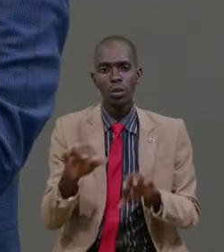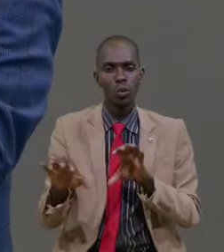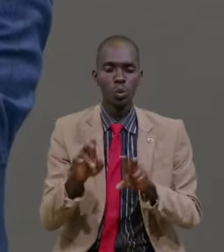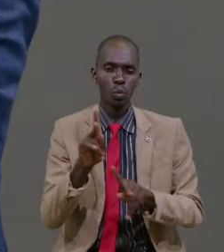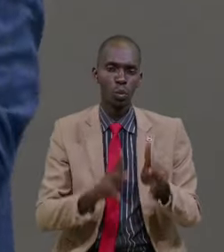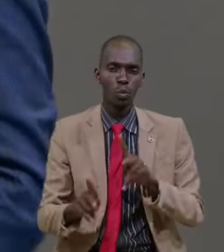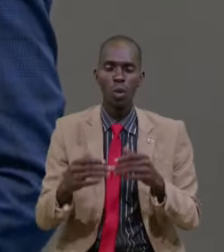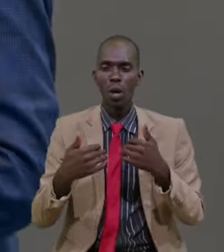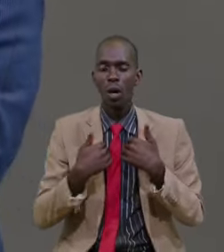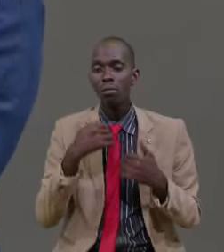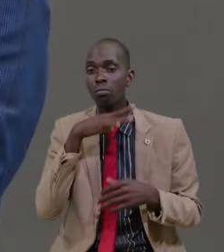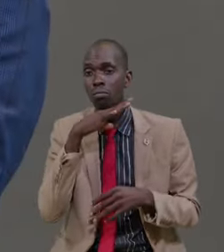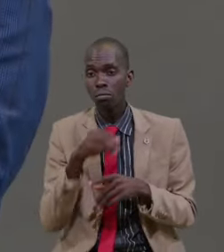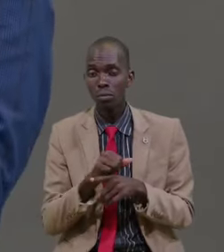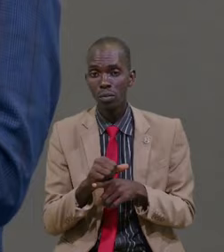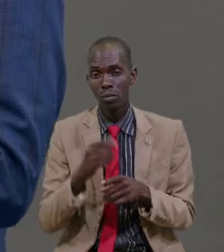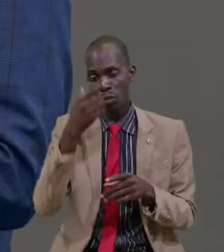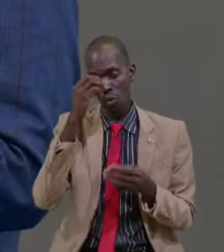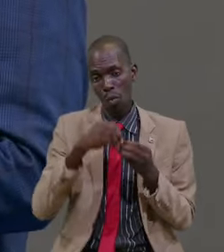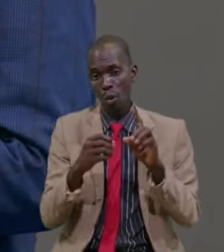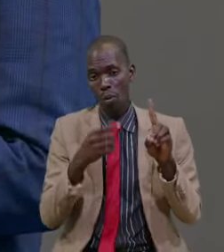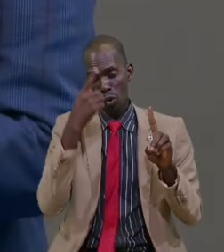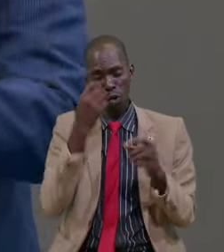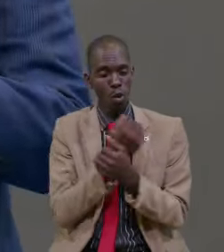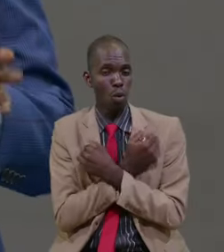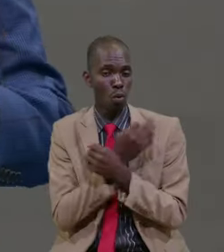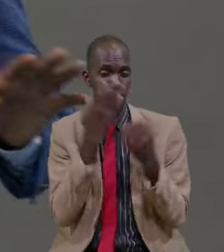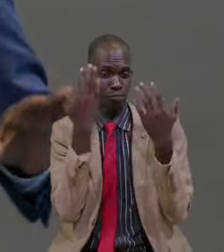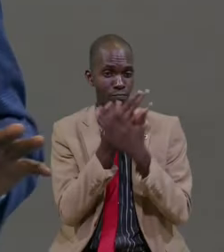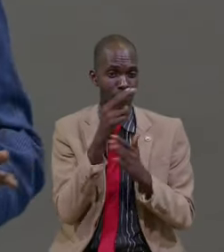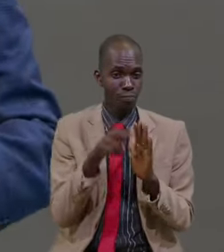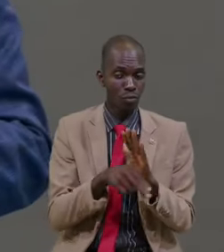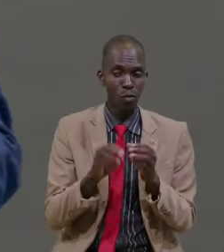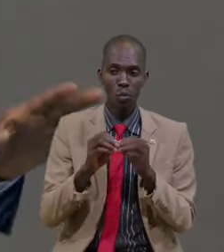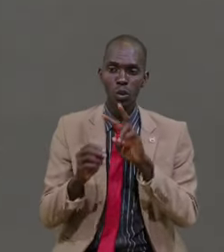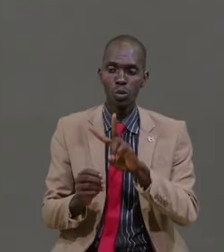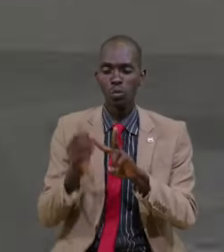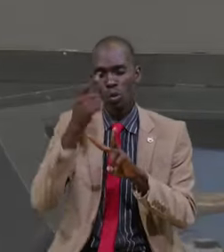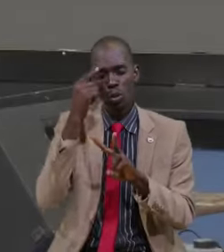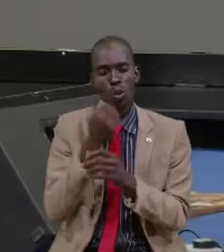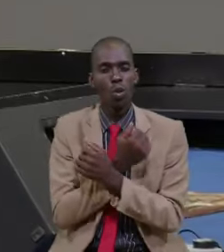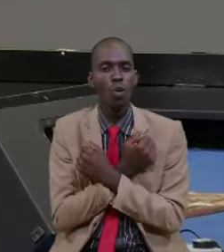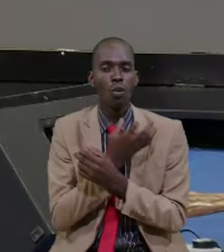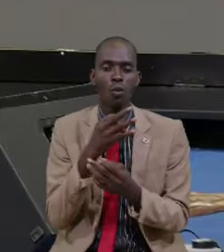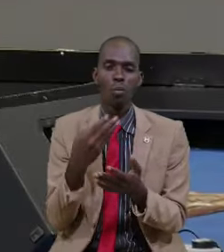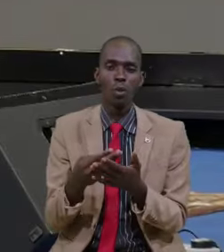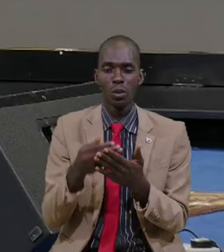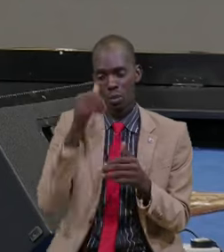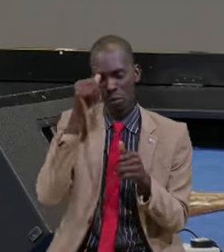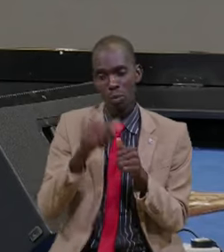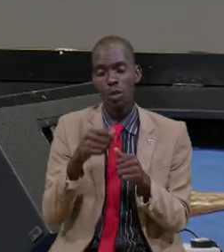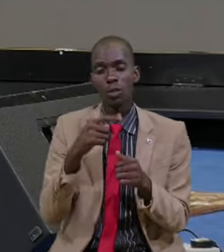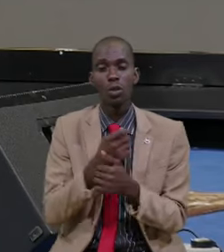one is the love of darkness. Number two is the love of money. The love of money is the root of all